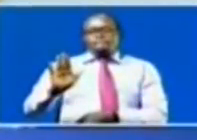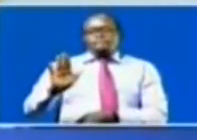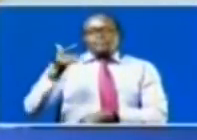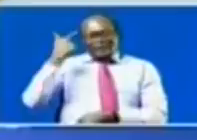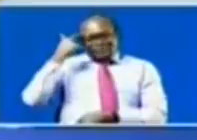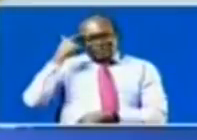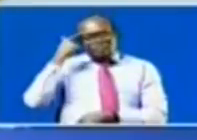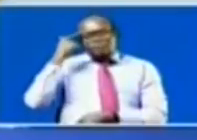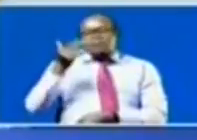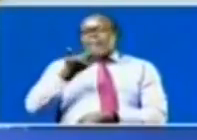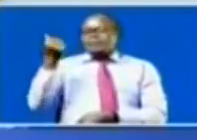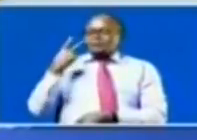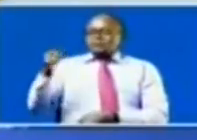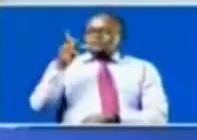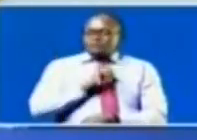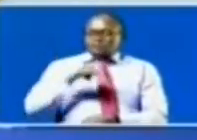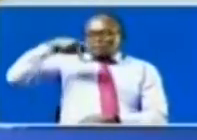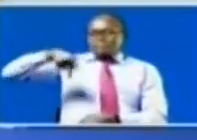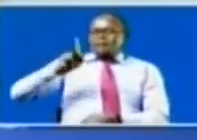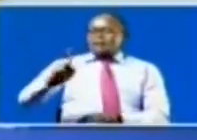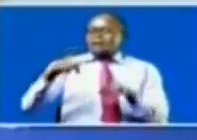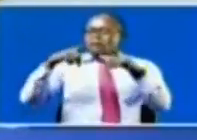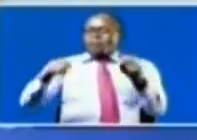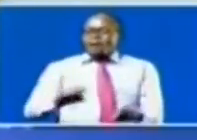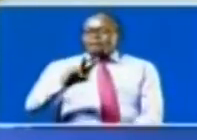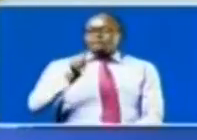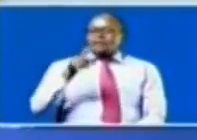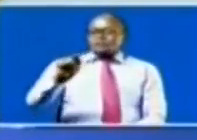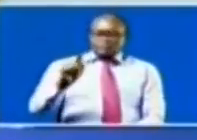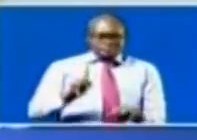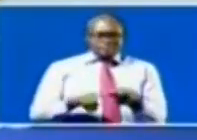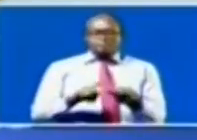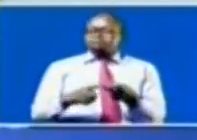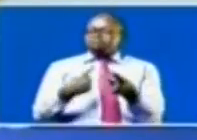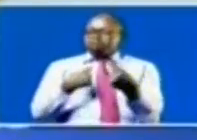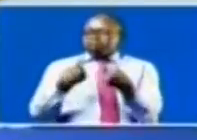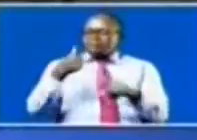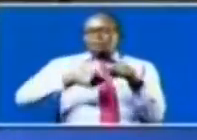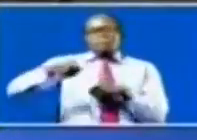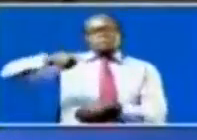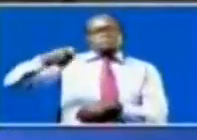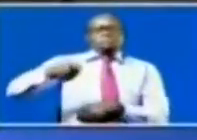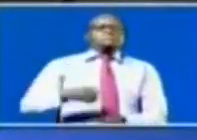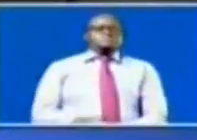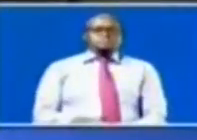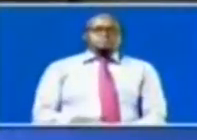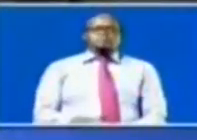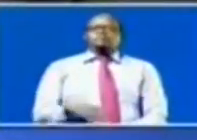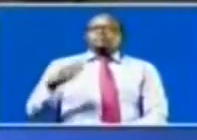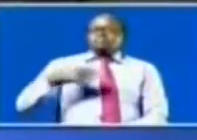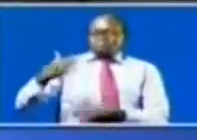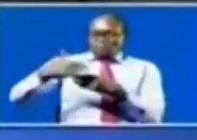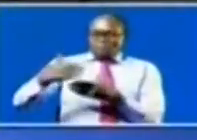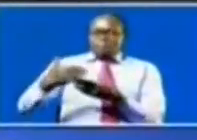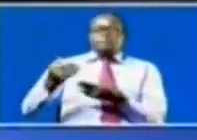And I think of late you've seen him. We've talked about the VAT. He's spoken about the handshake. According to his close